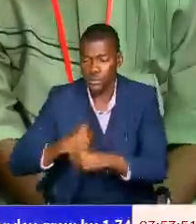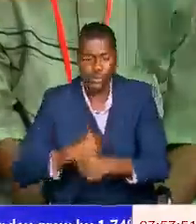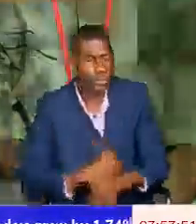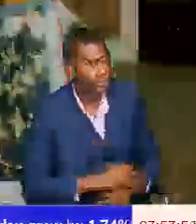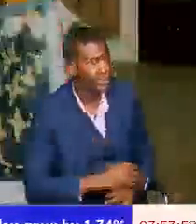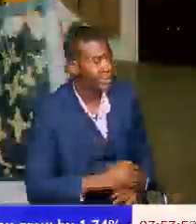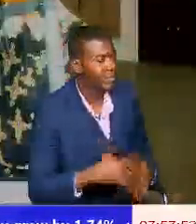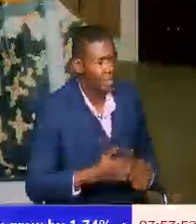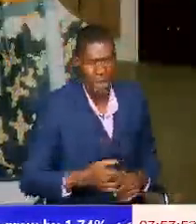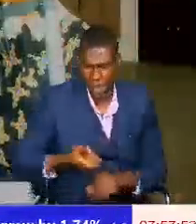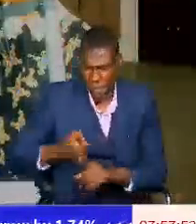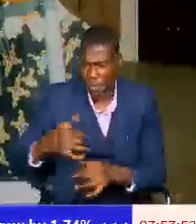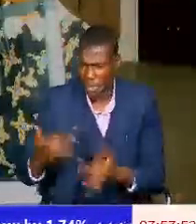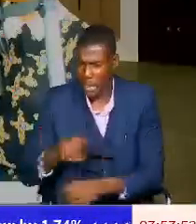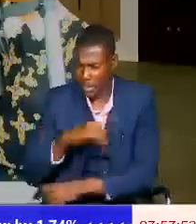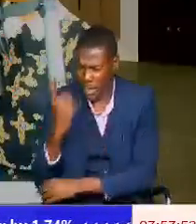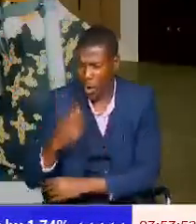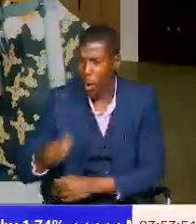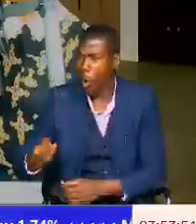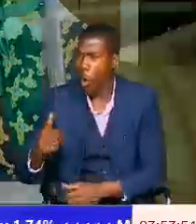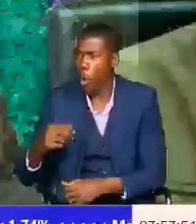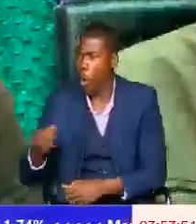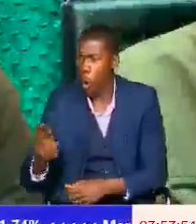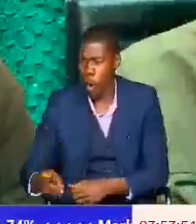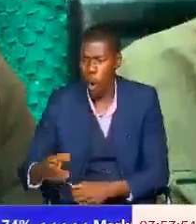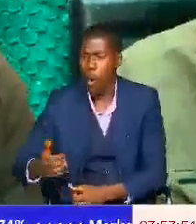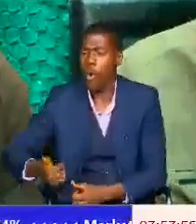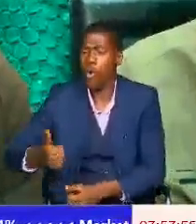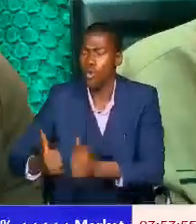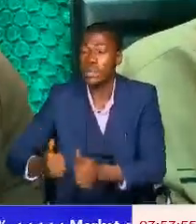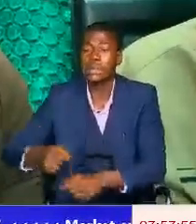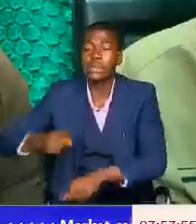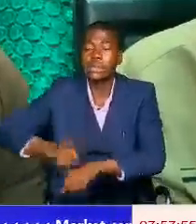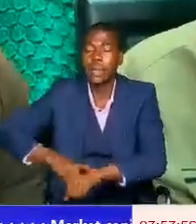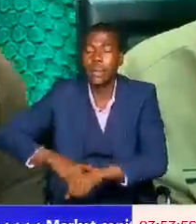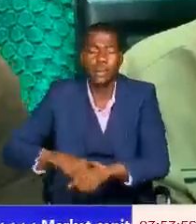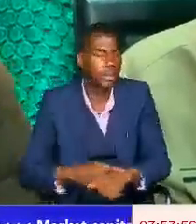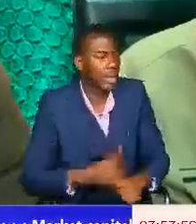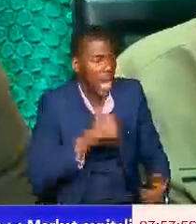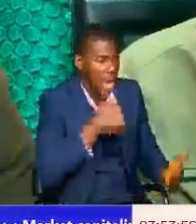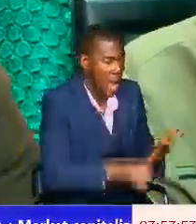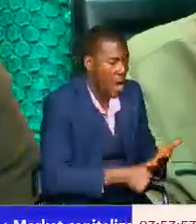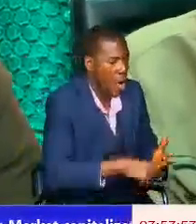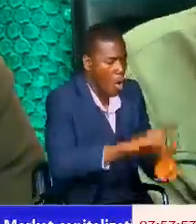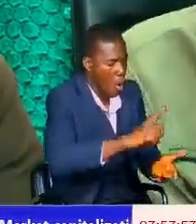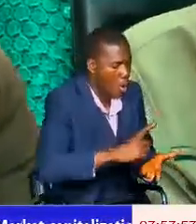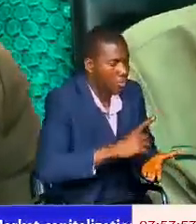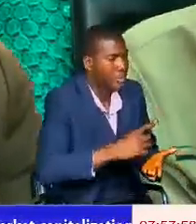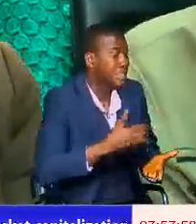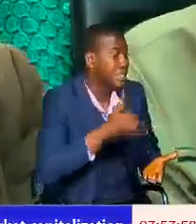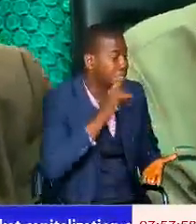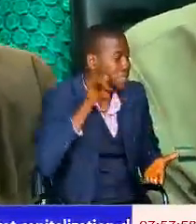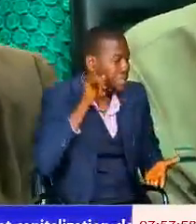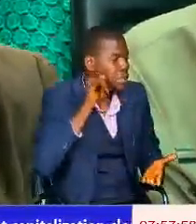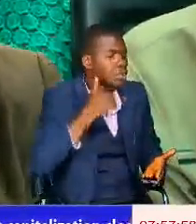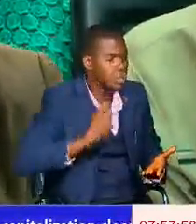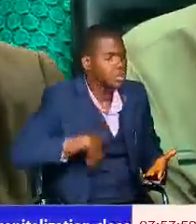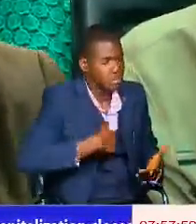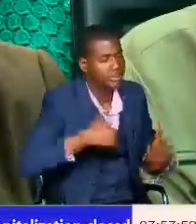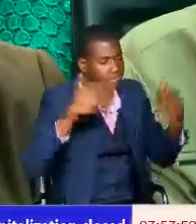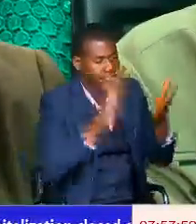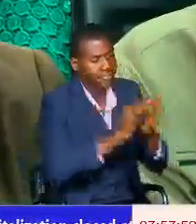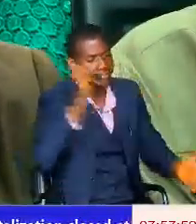day where the letter had been there. The day, the letter come 20th. 20th now, yesterday. And I'm complete, yes. Okay. So they hopefully